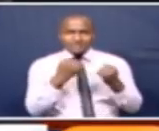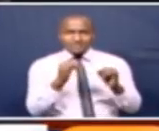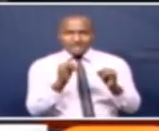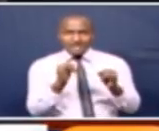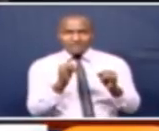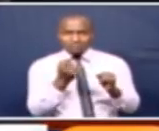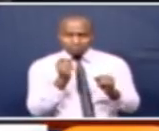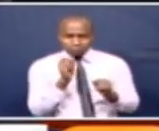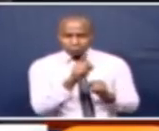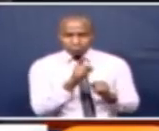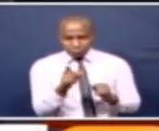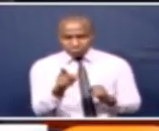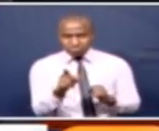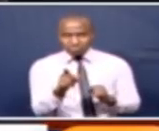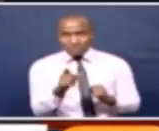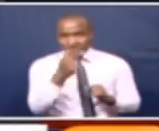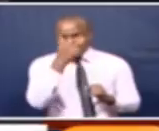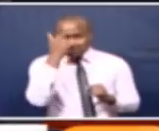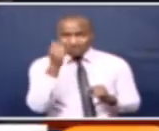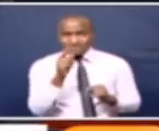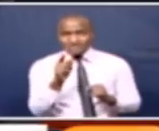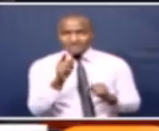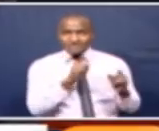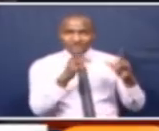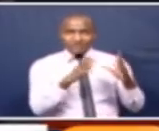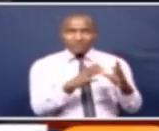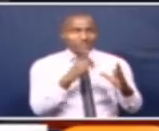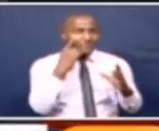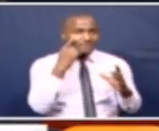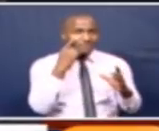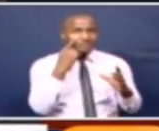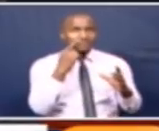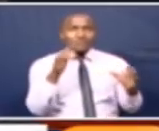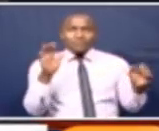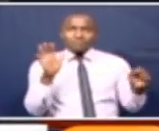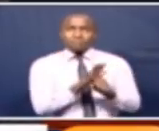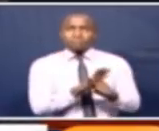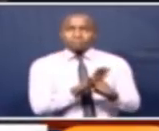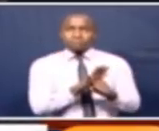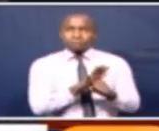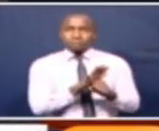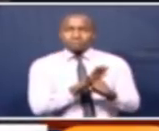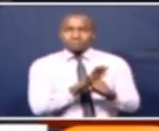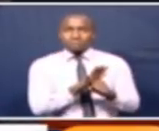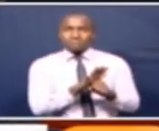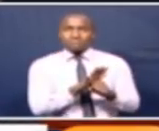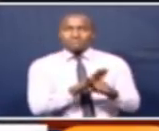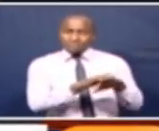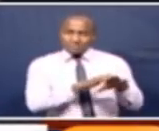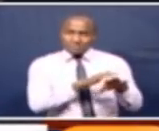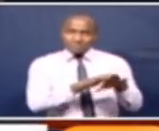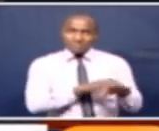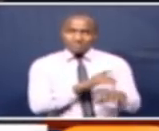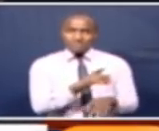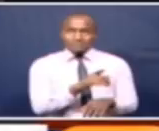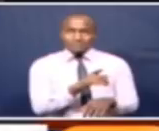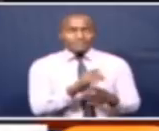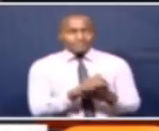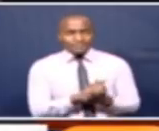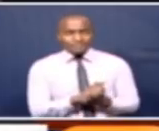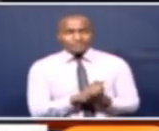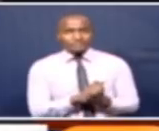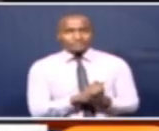and send through Airtel? Because it's like Safaricom is... was jammed, actually. Was jammed. That's true. So there was a delay. That is why it's delay.